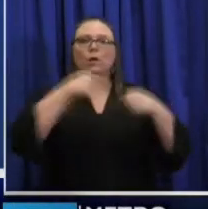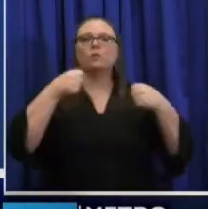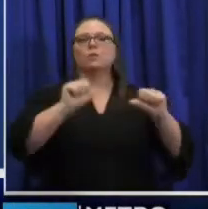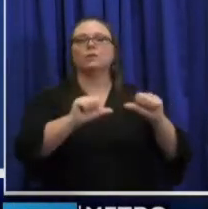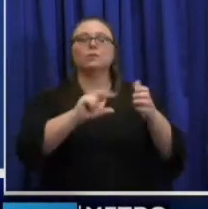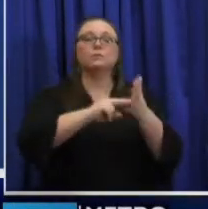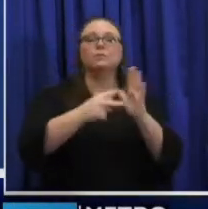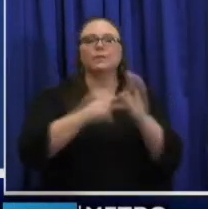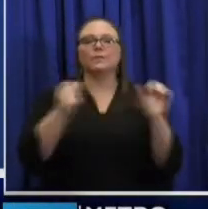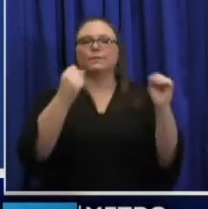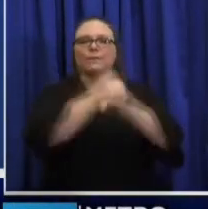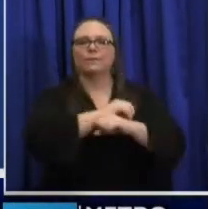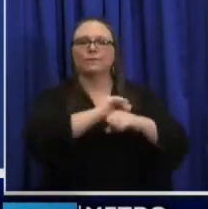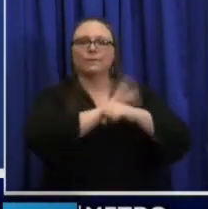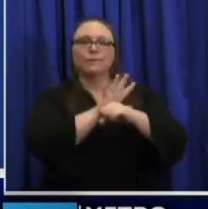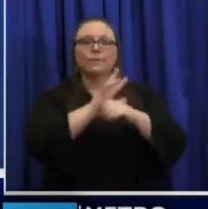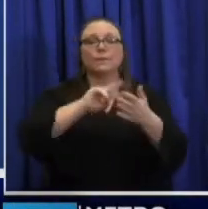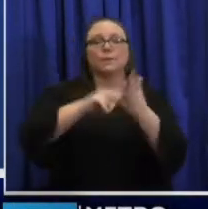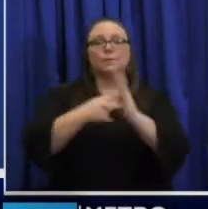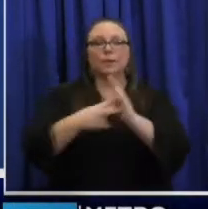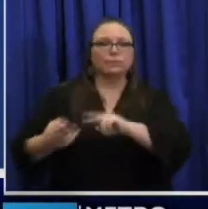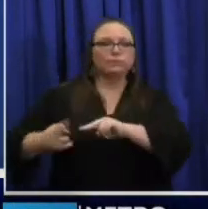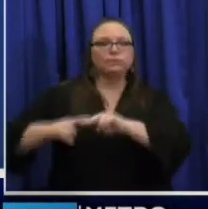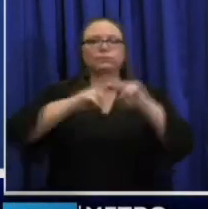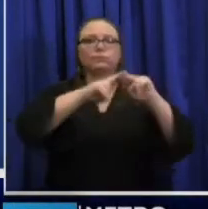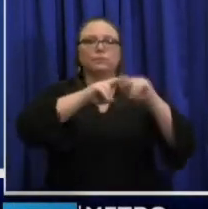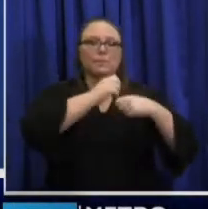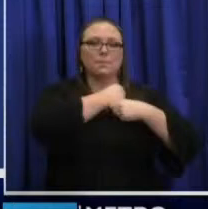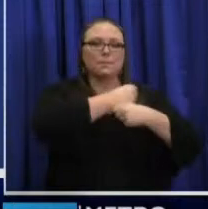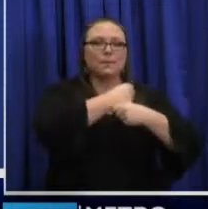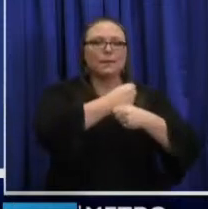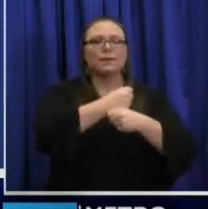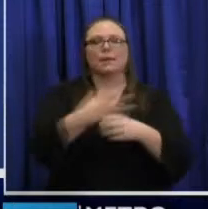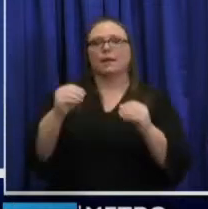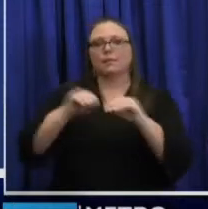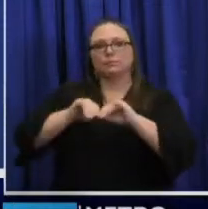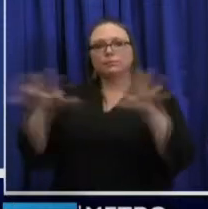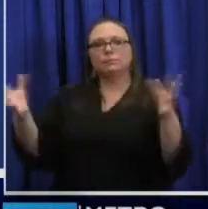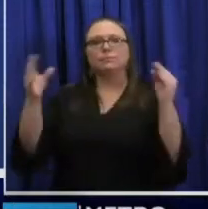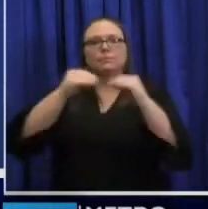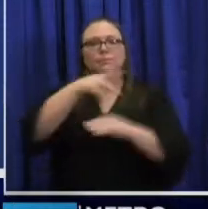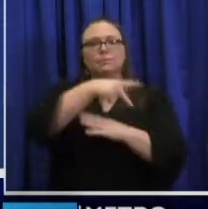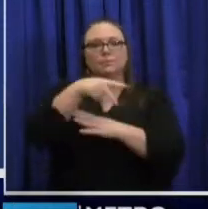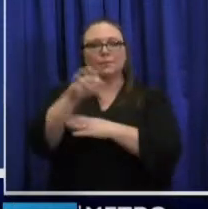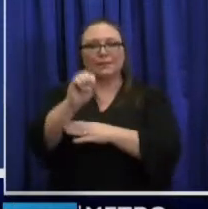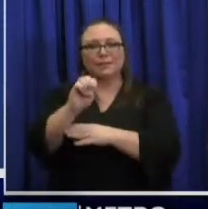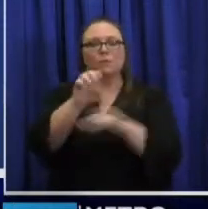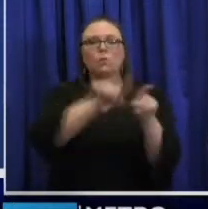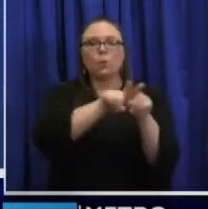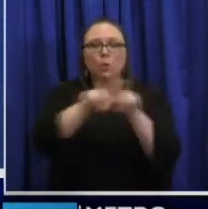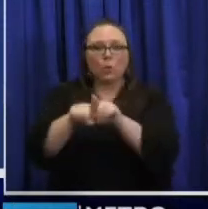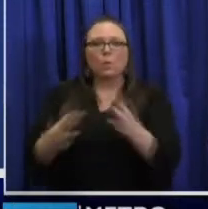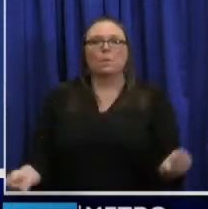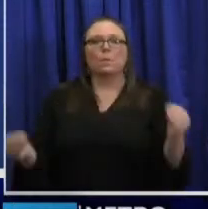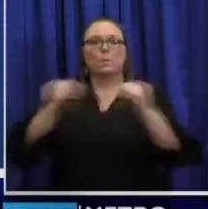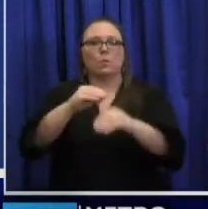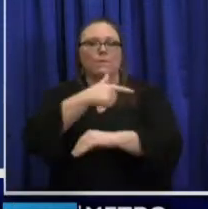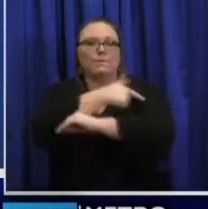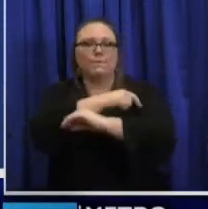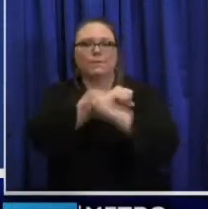that includes quickly ramping up the production and distribution of more PPE, but most importantly, more